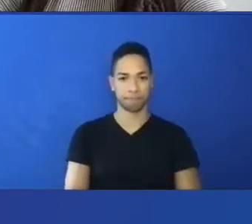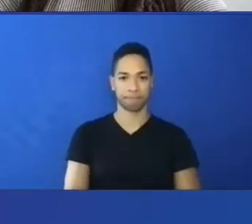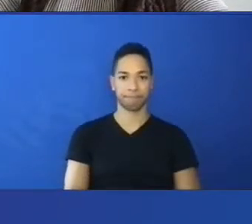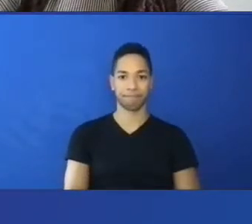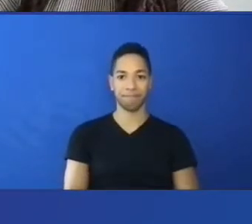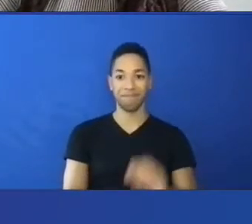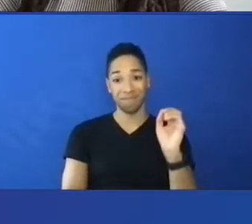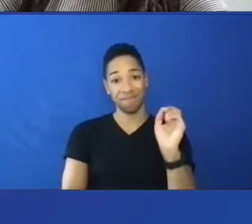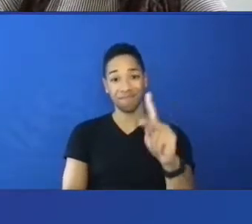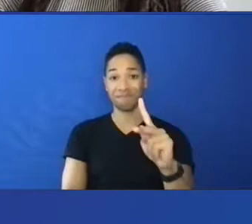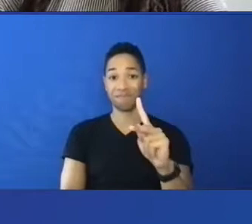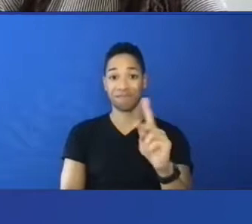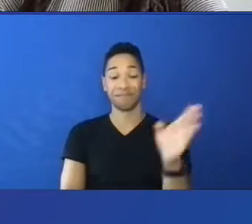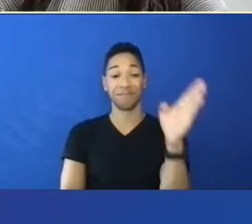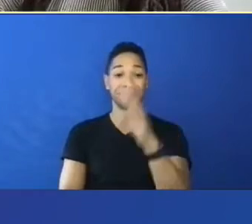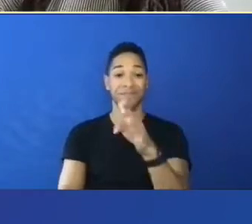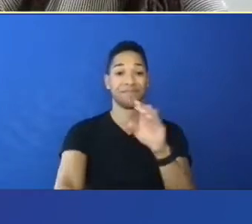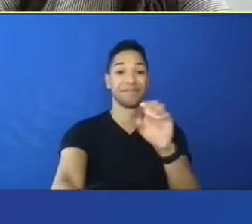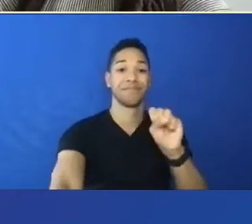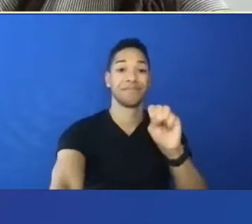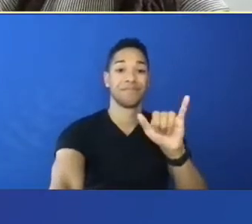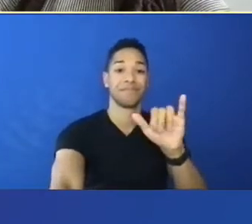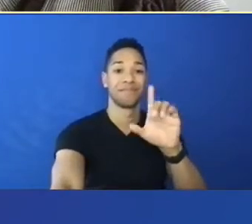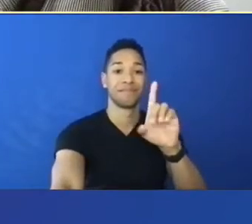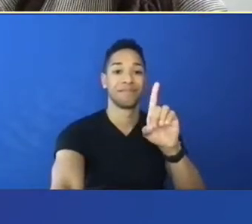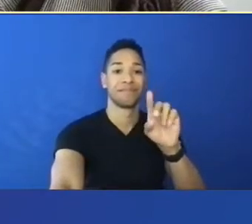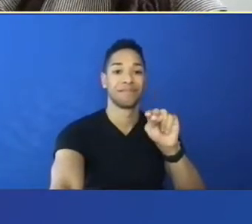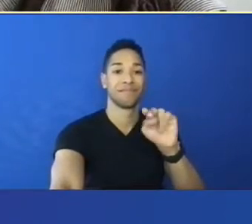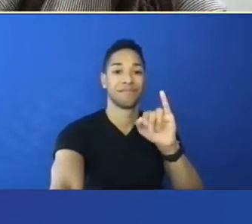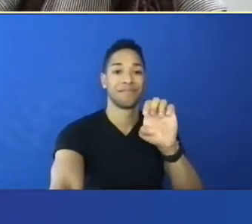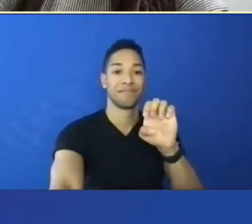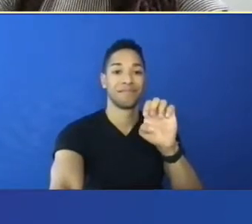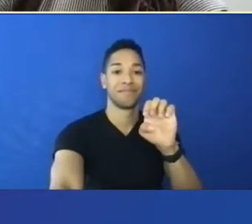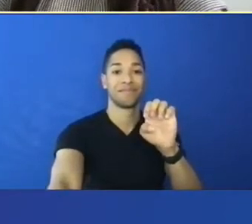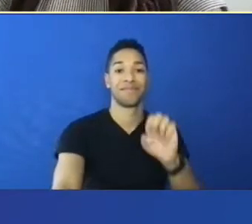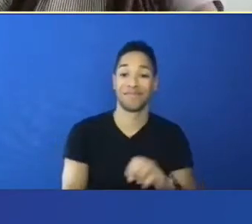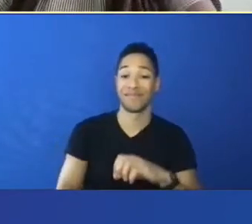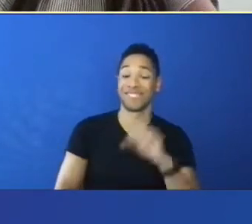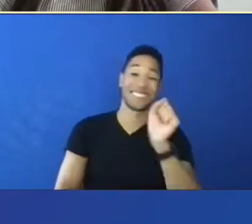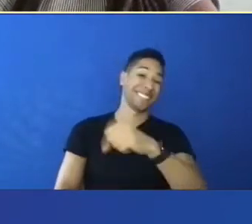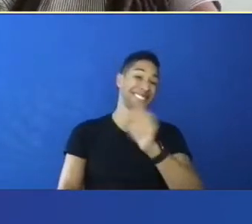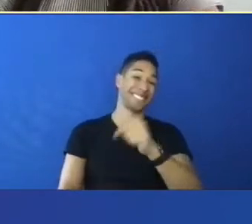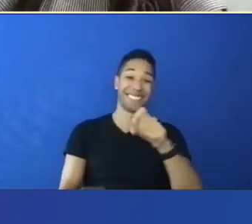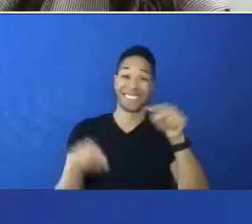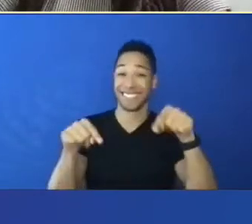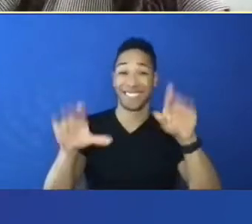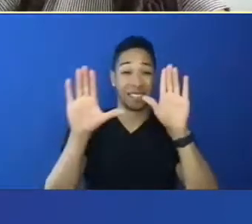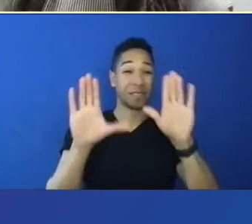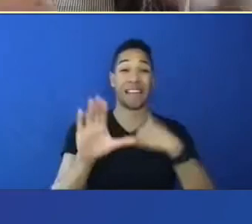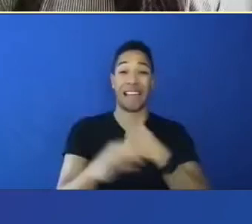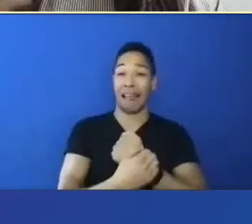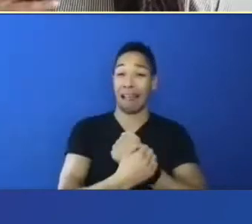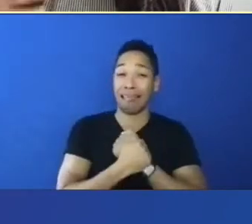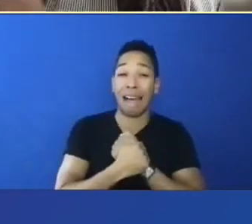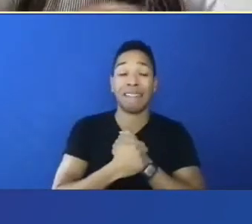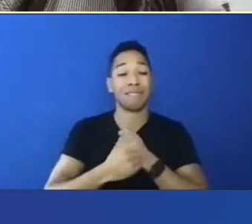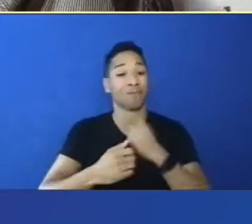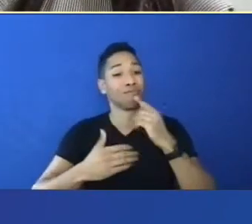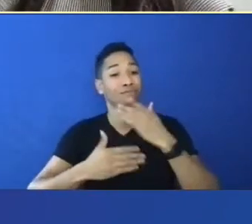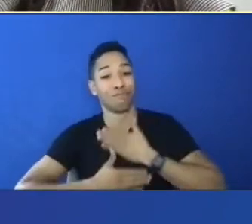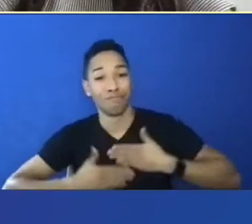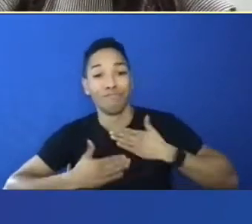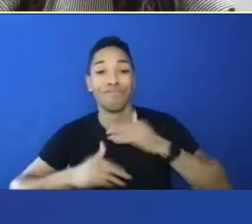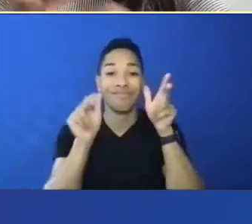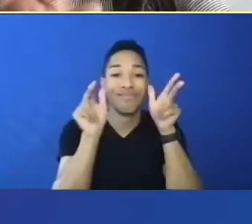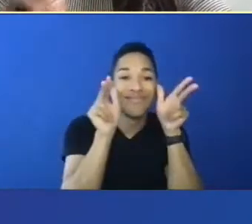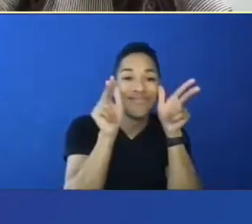All right, Sydnie. Yeah, this is great. I'm loving this and really enjoying just hearing, you